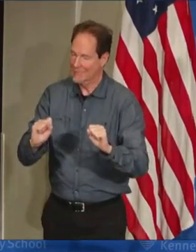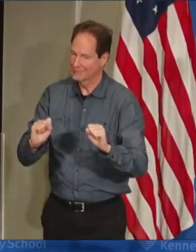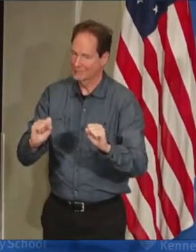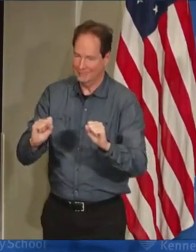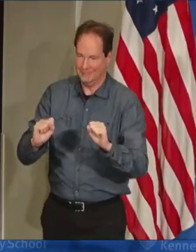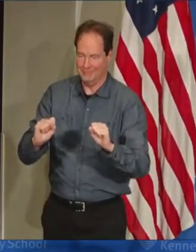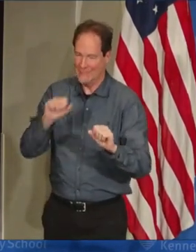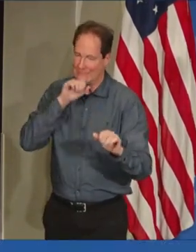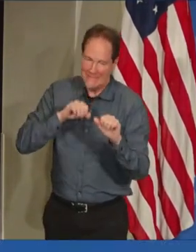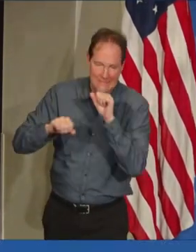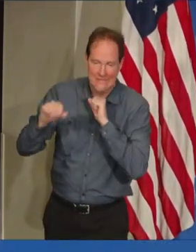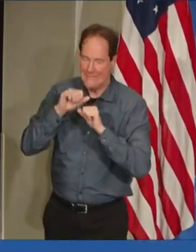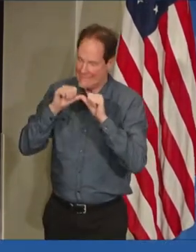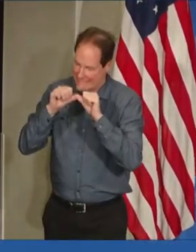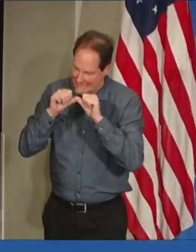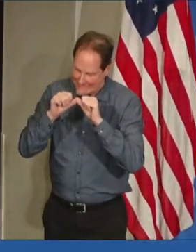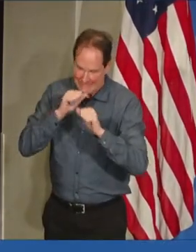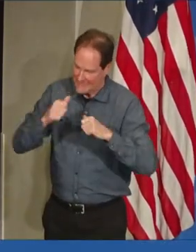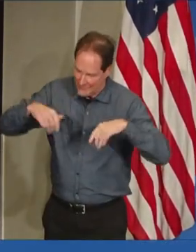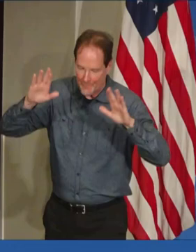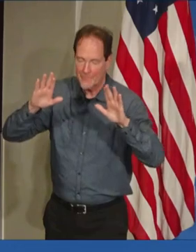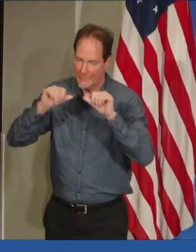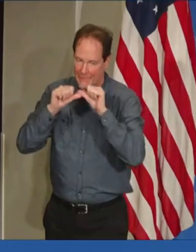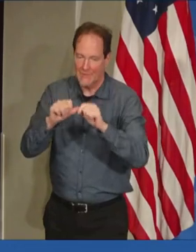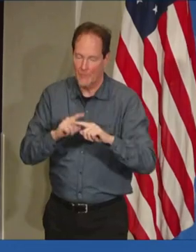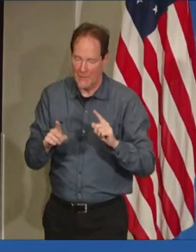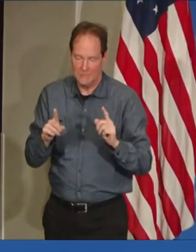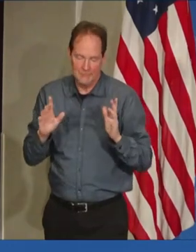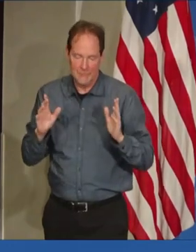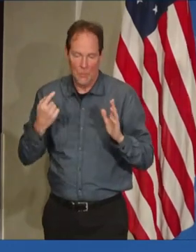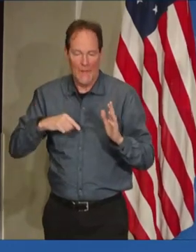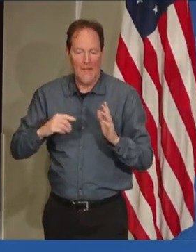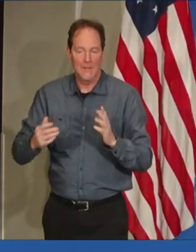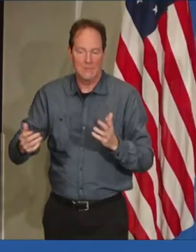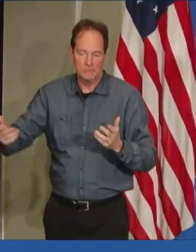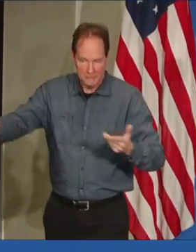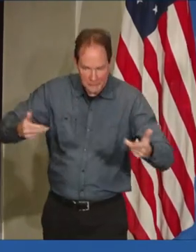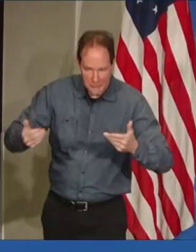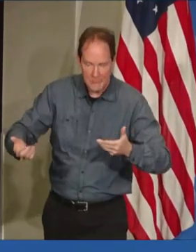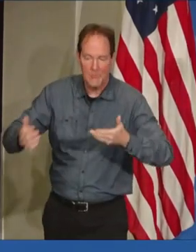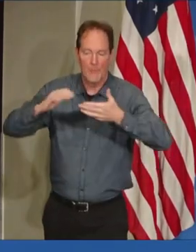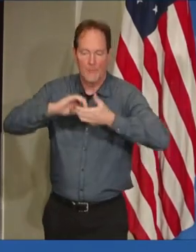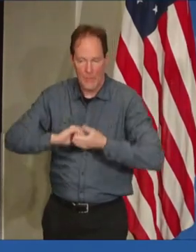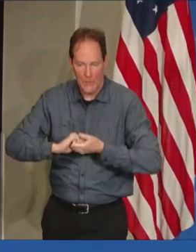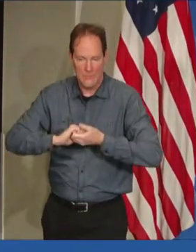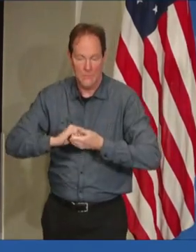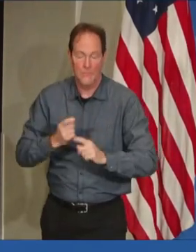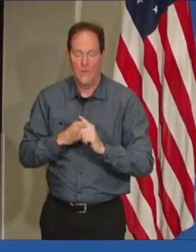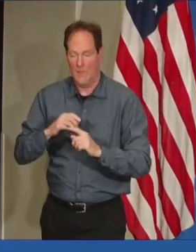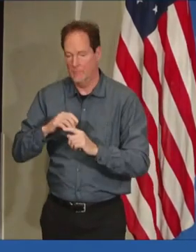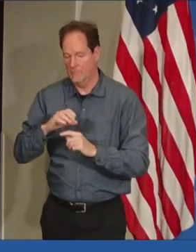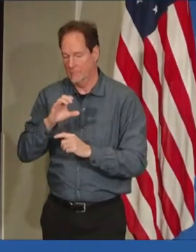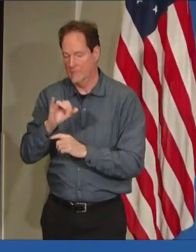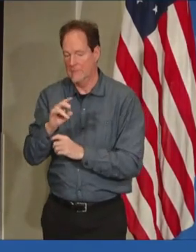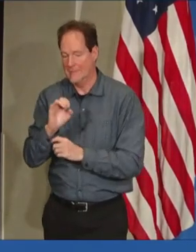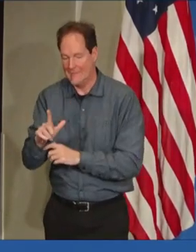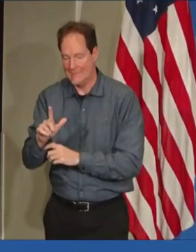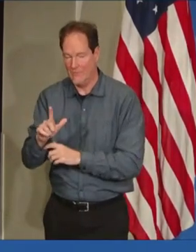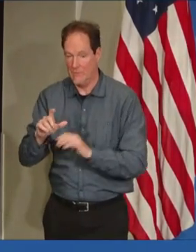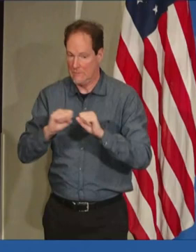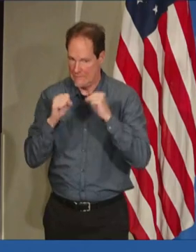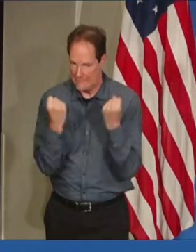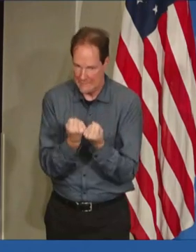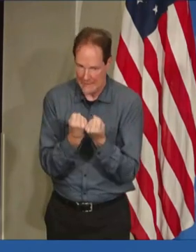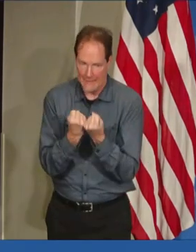And I think, you know, we brought partners to the table from civil society to talk